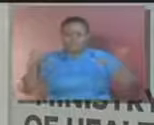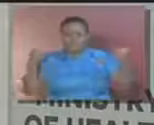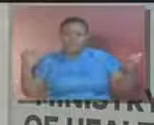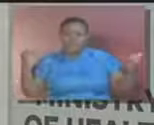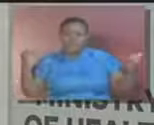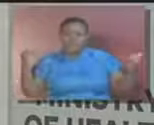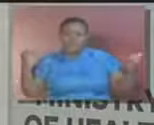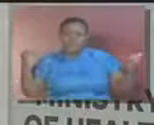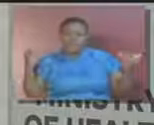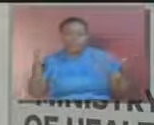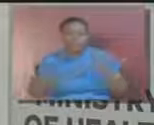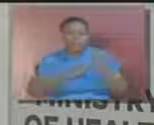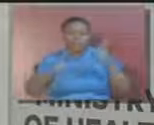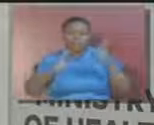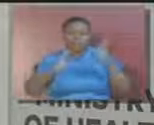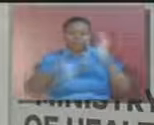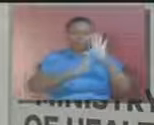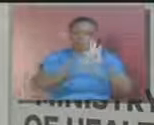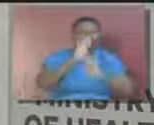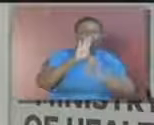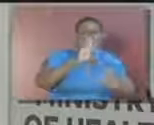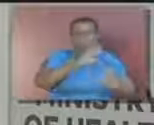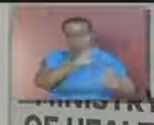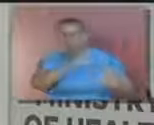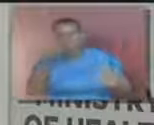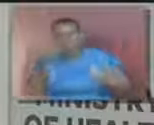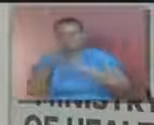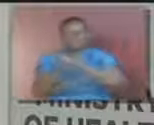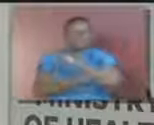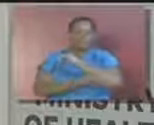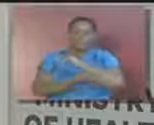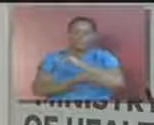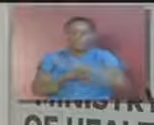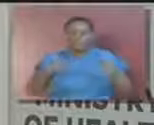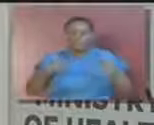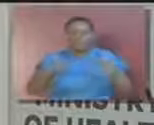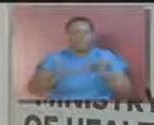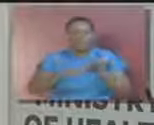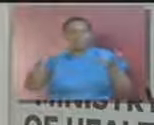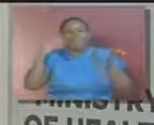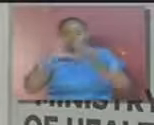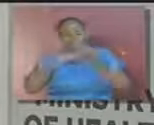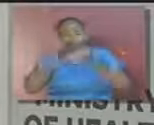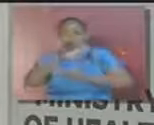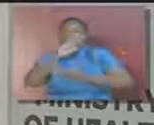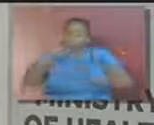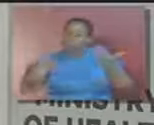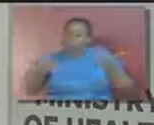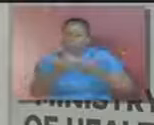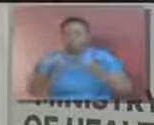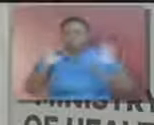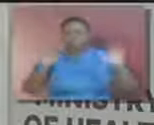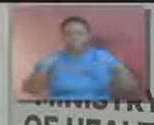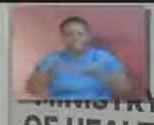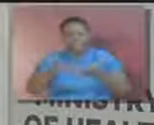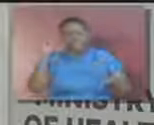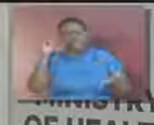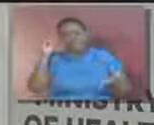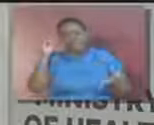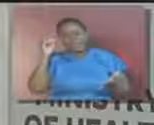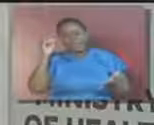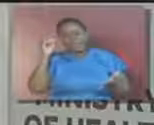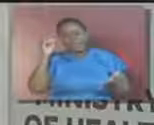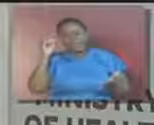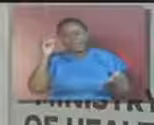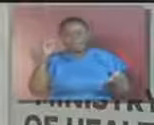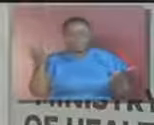So we learn what we can. If you meant in terms of a broader public discussion, that can